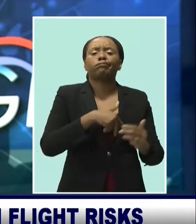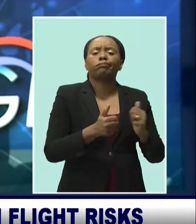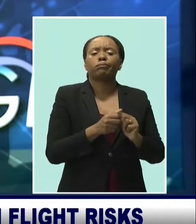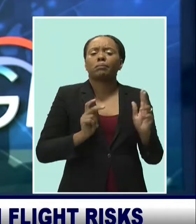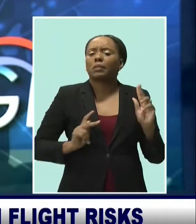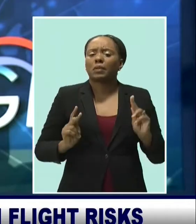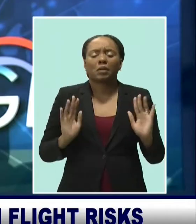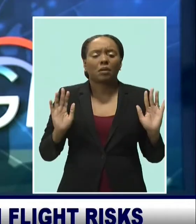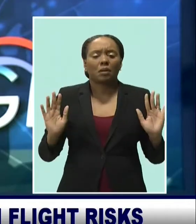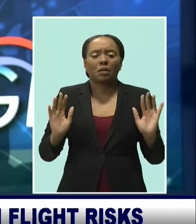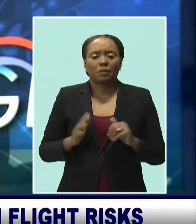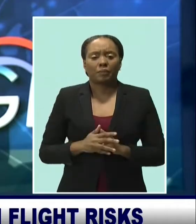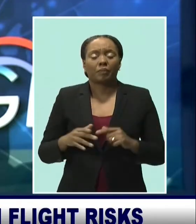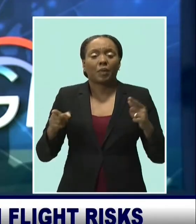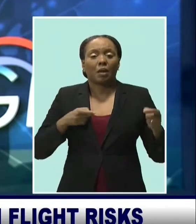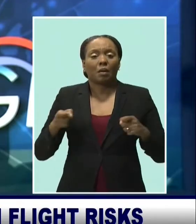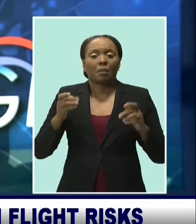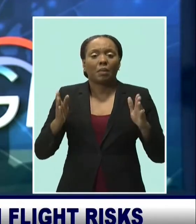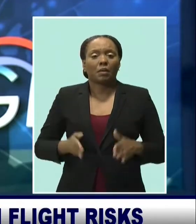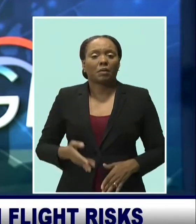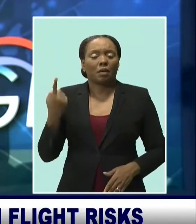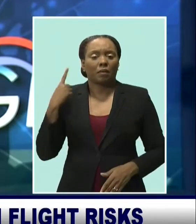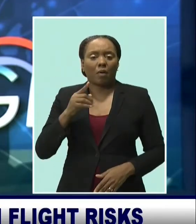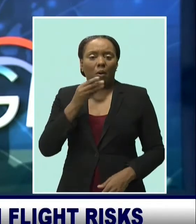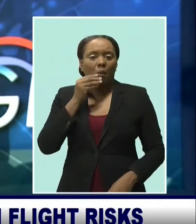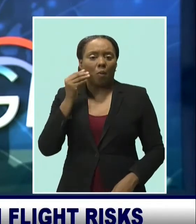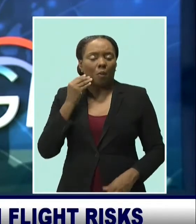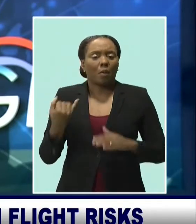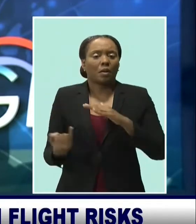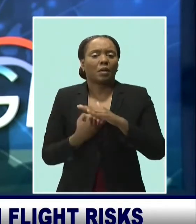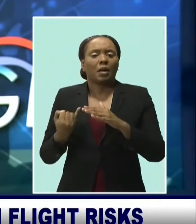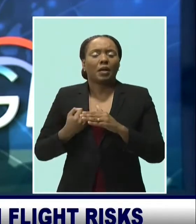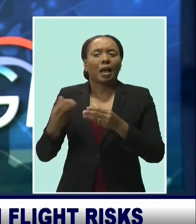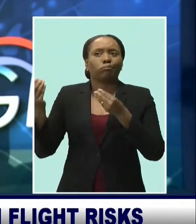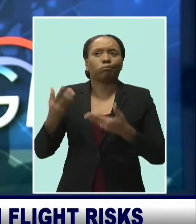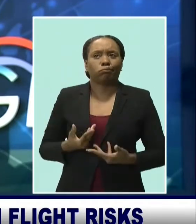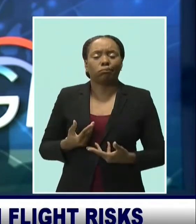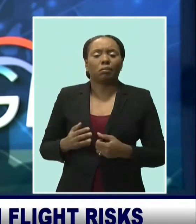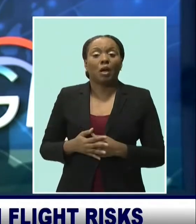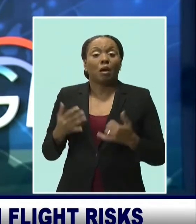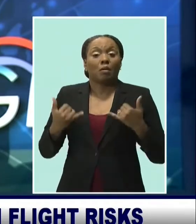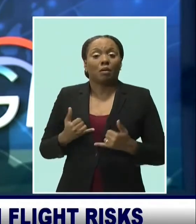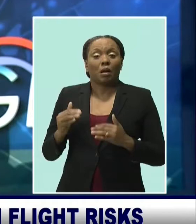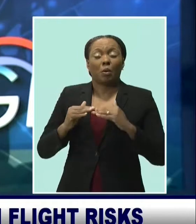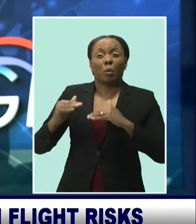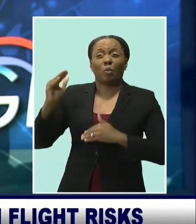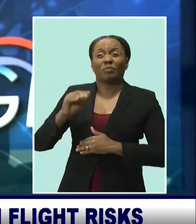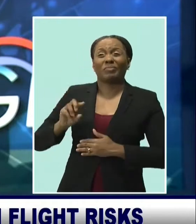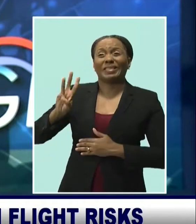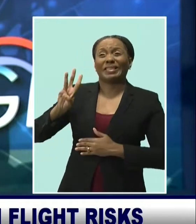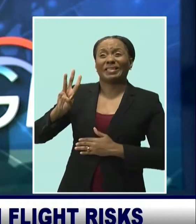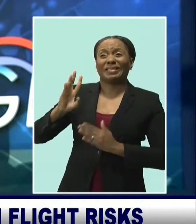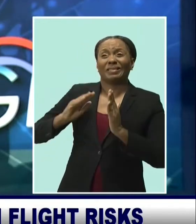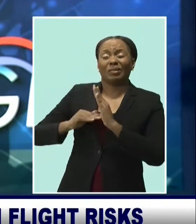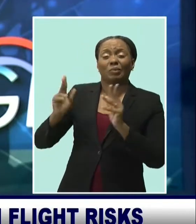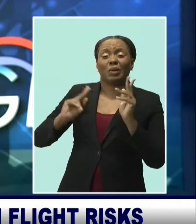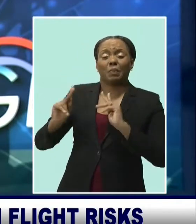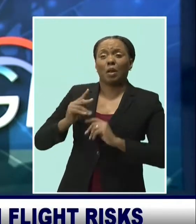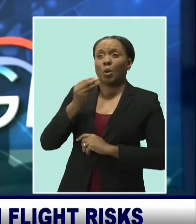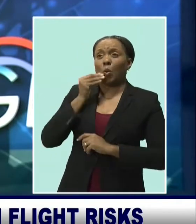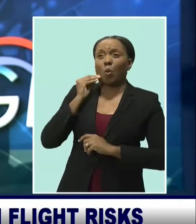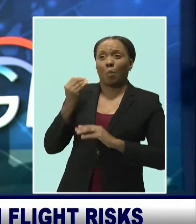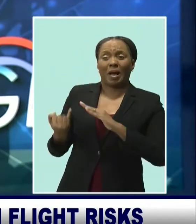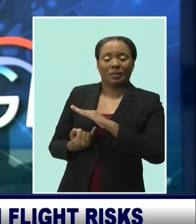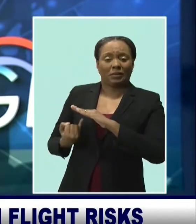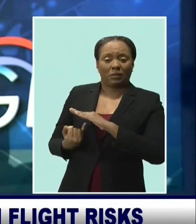Adana Grandison, gave an update on the morning report. Now, currently over 6,000 people are in home isolation. However, Dr.